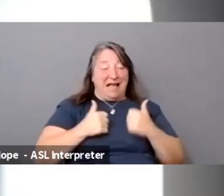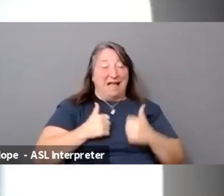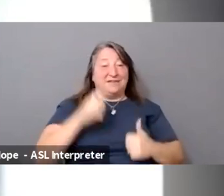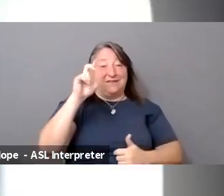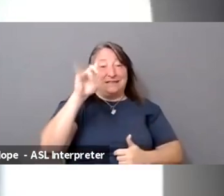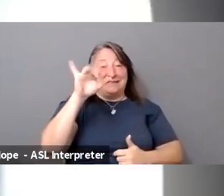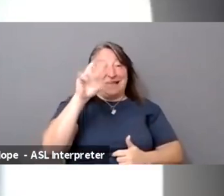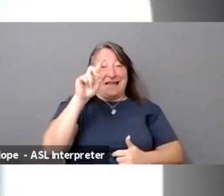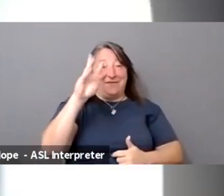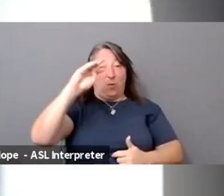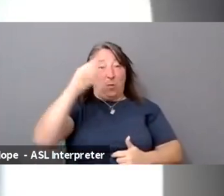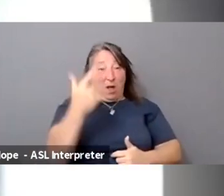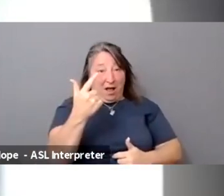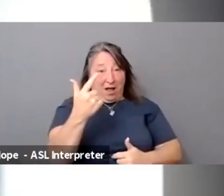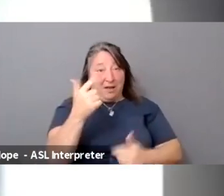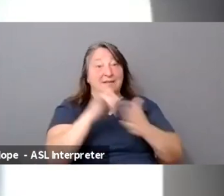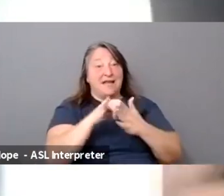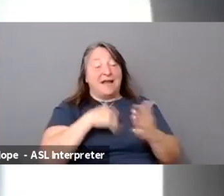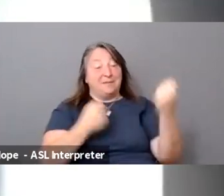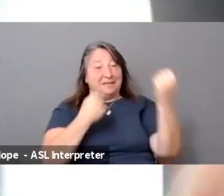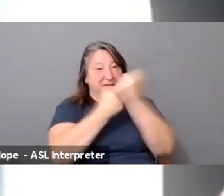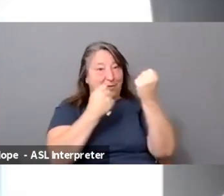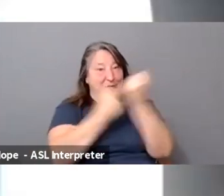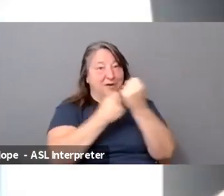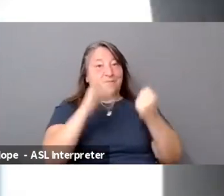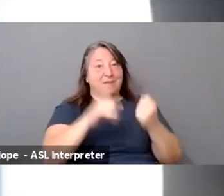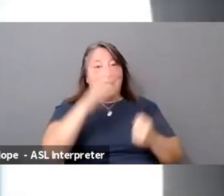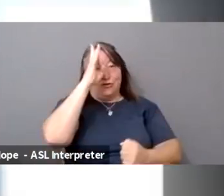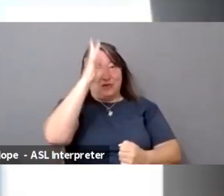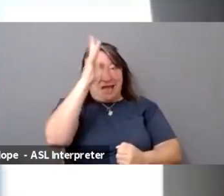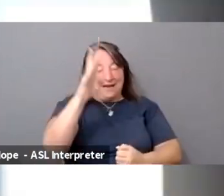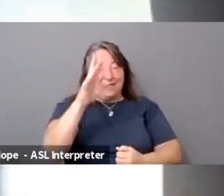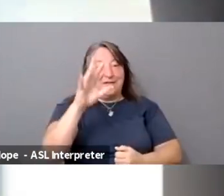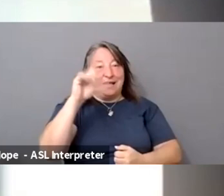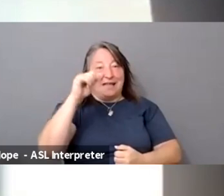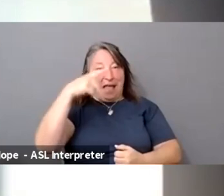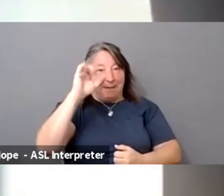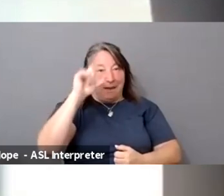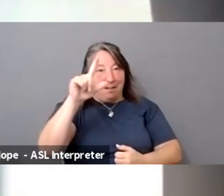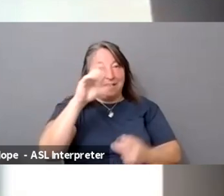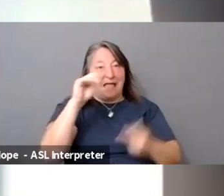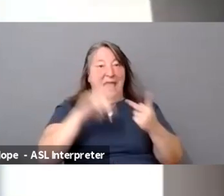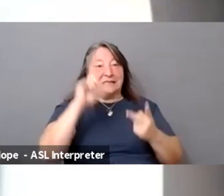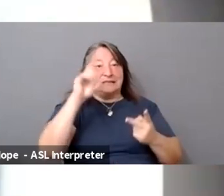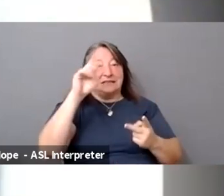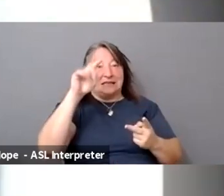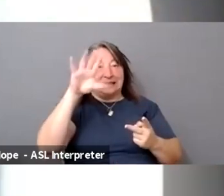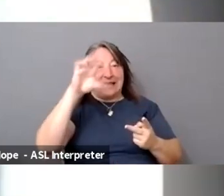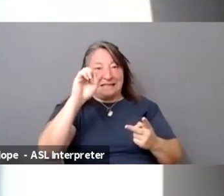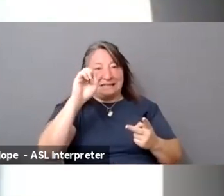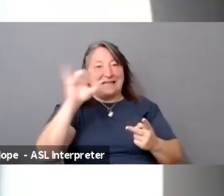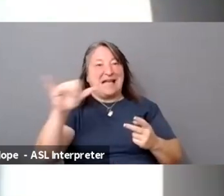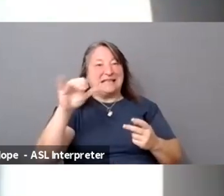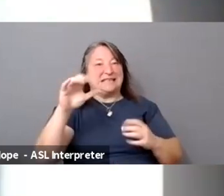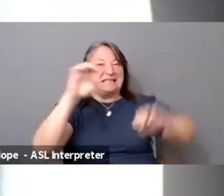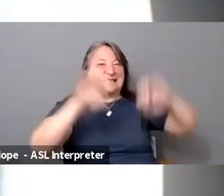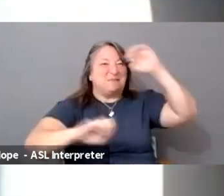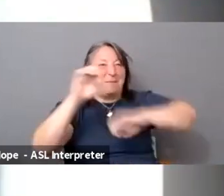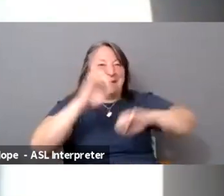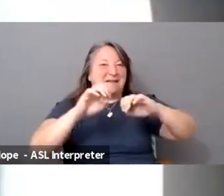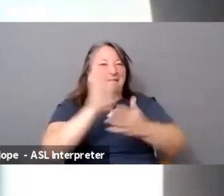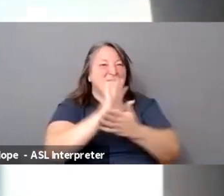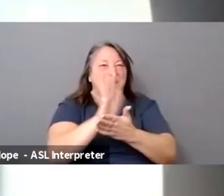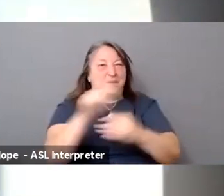I'm being supported by Creative Capital and Sundance. It's a experimental film about David Wong, who is